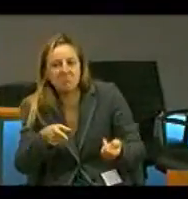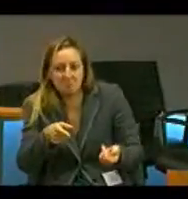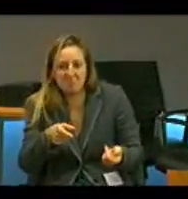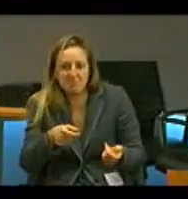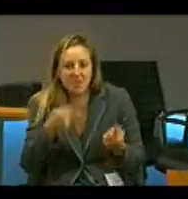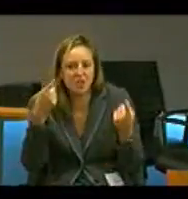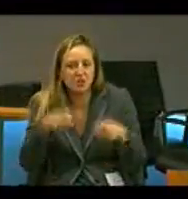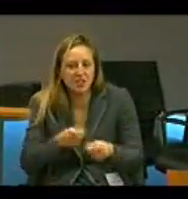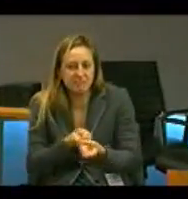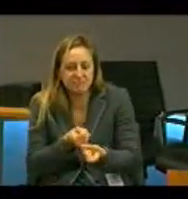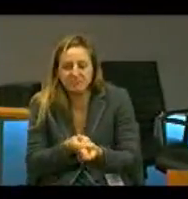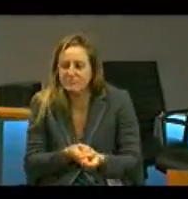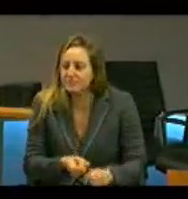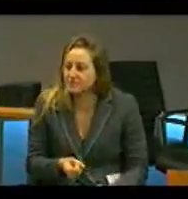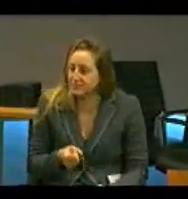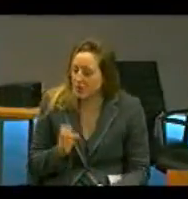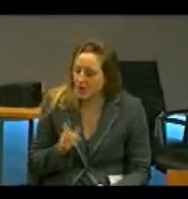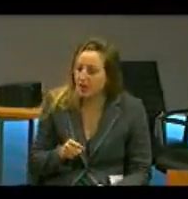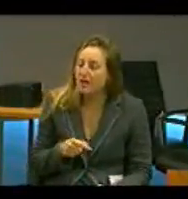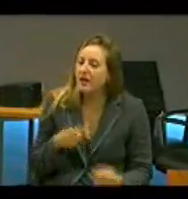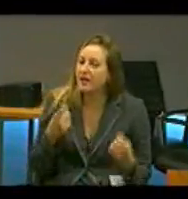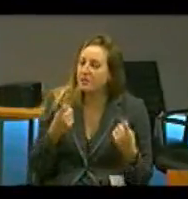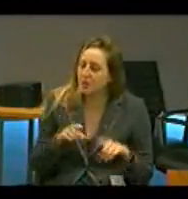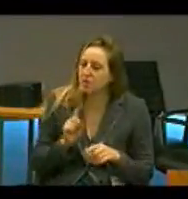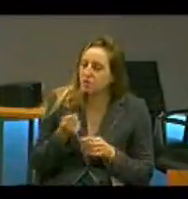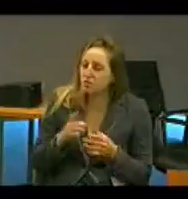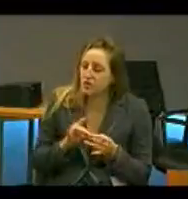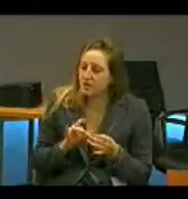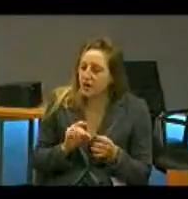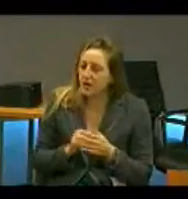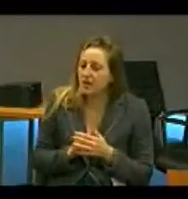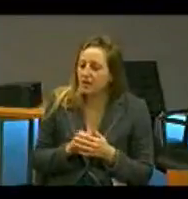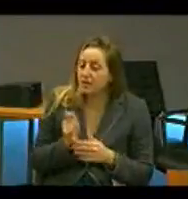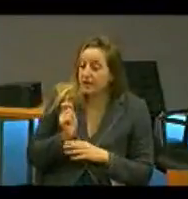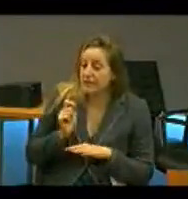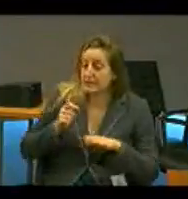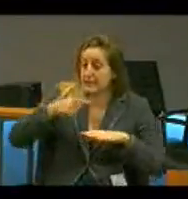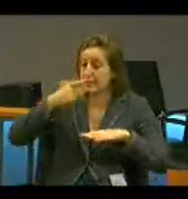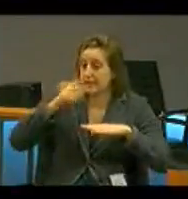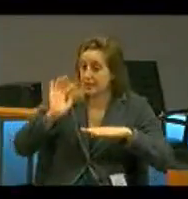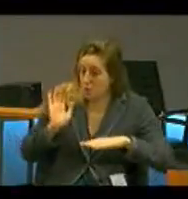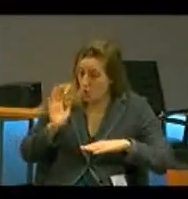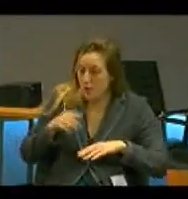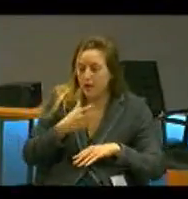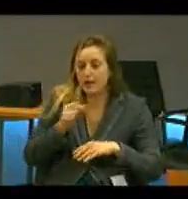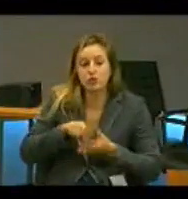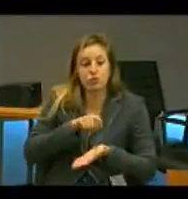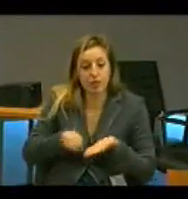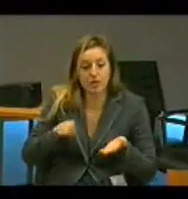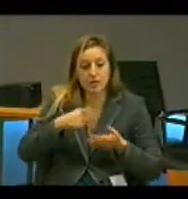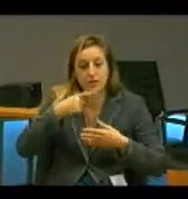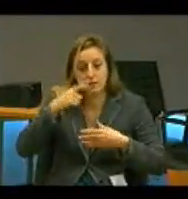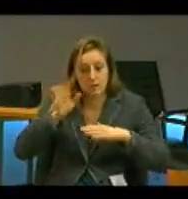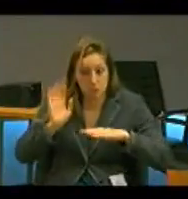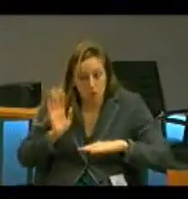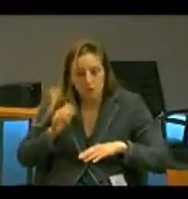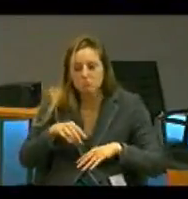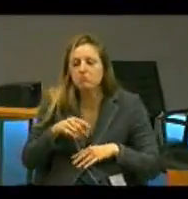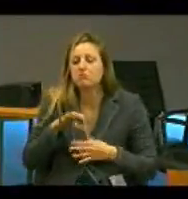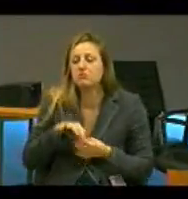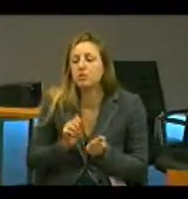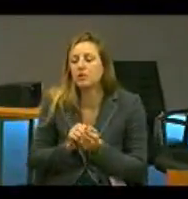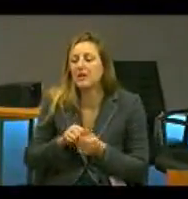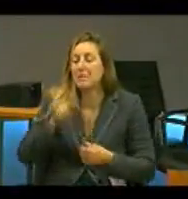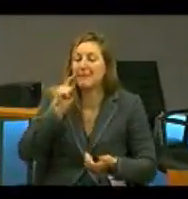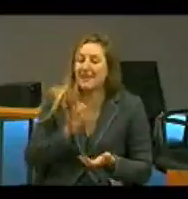just say that Mr. Scanlon, in his testimony and in his written testimony, attributed a set of beliefs to federal discipline